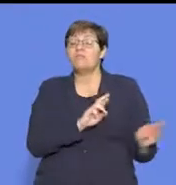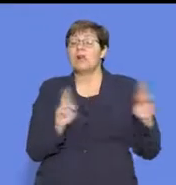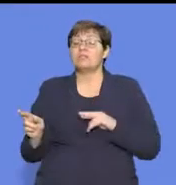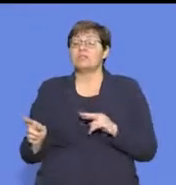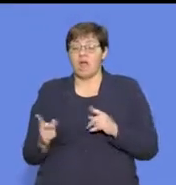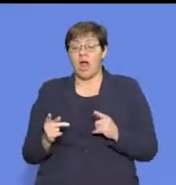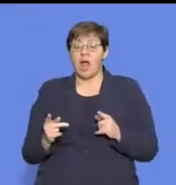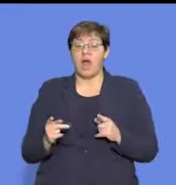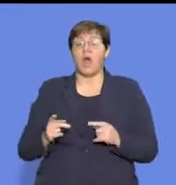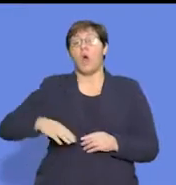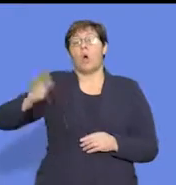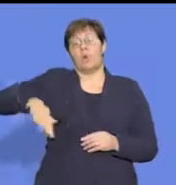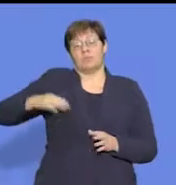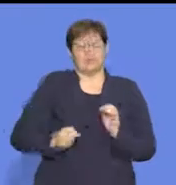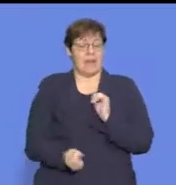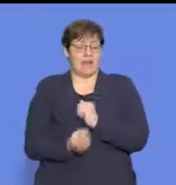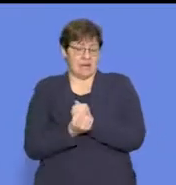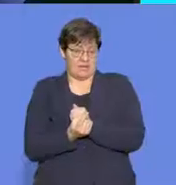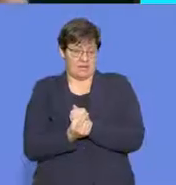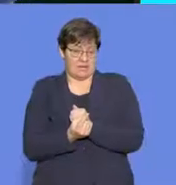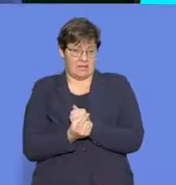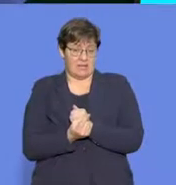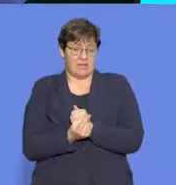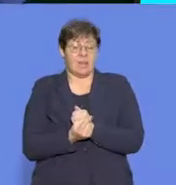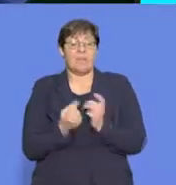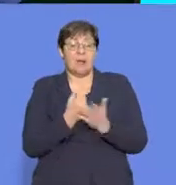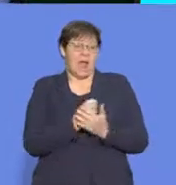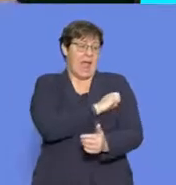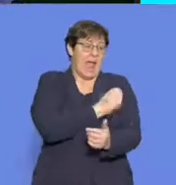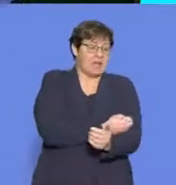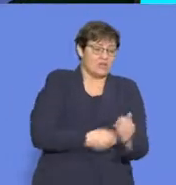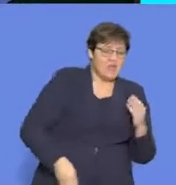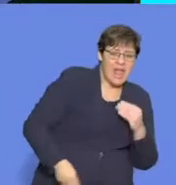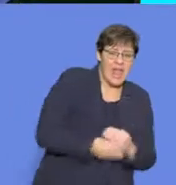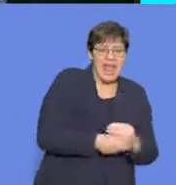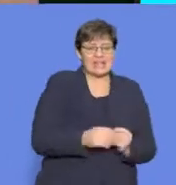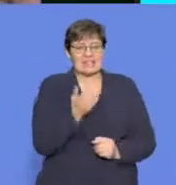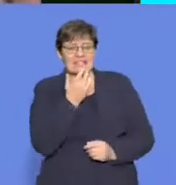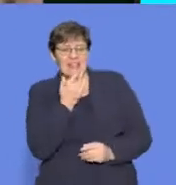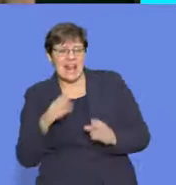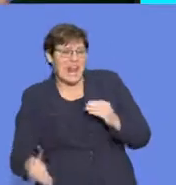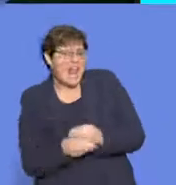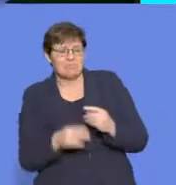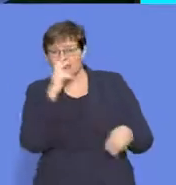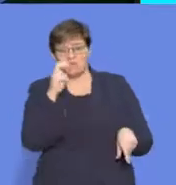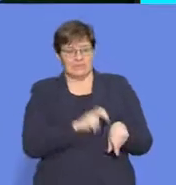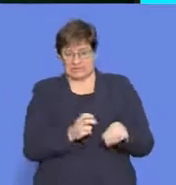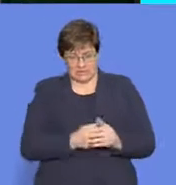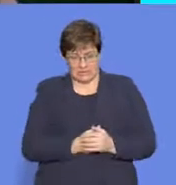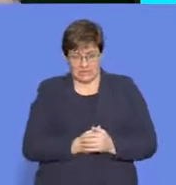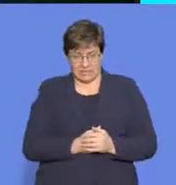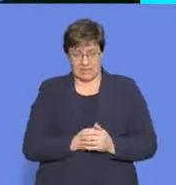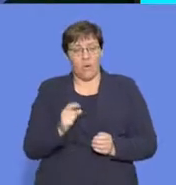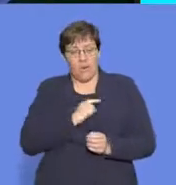this reaction is a spontaneous reaction. It happens without any energy because this is a galvanic cell.